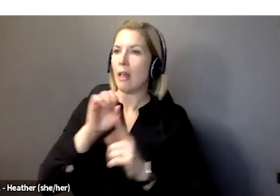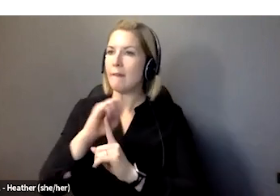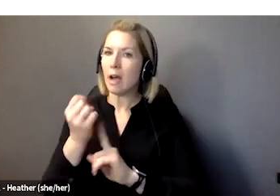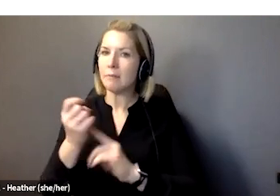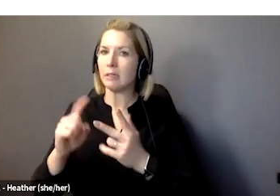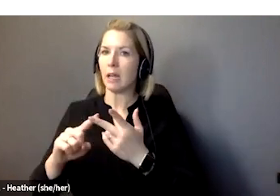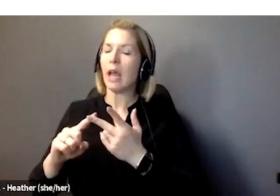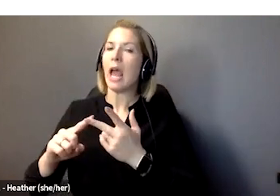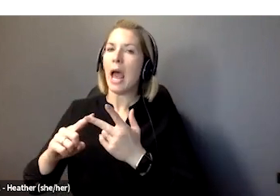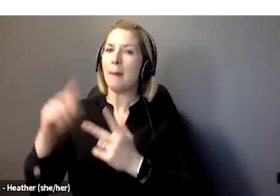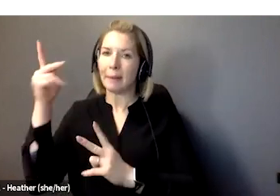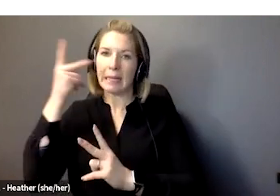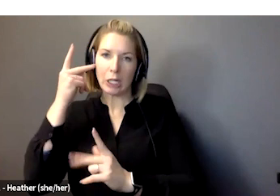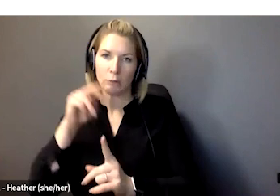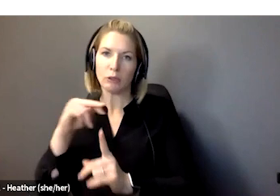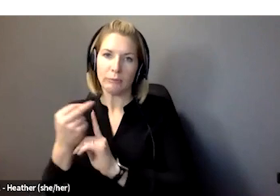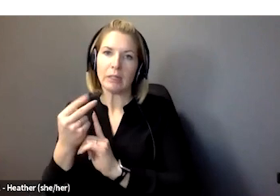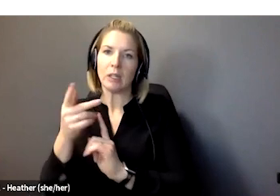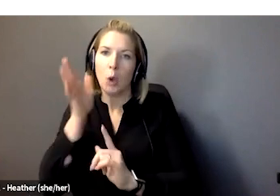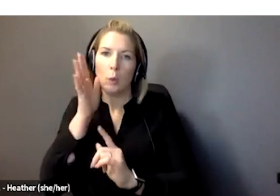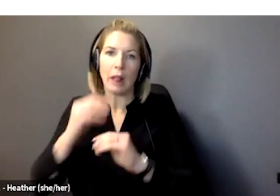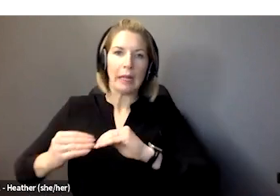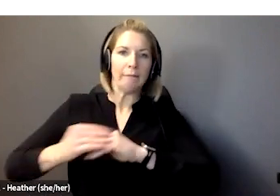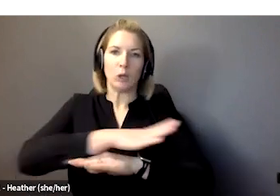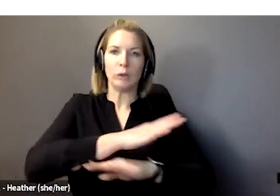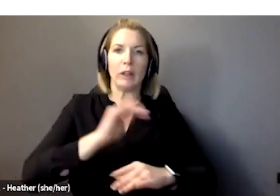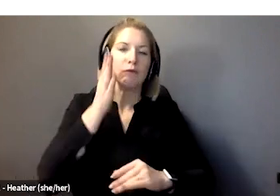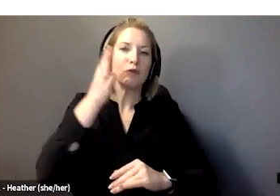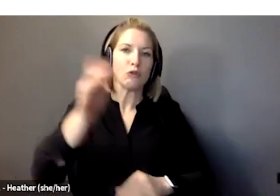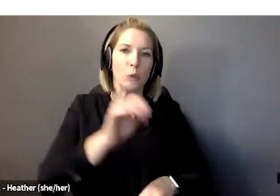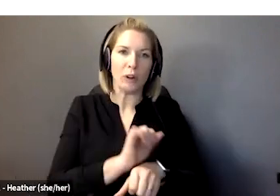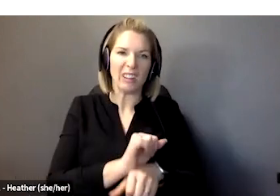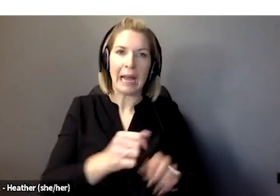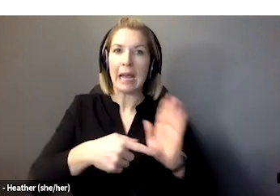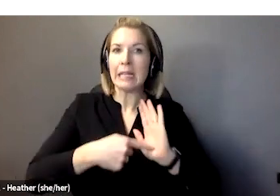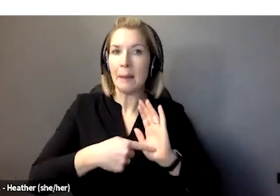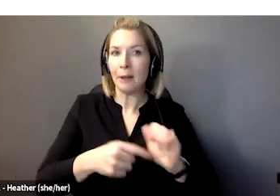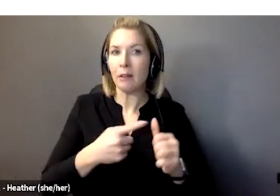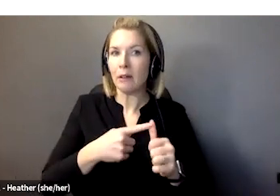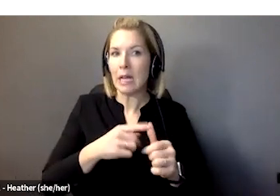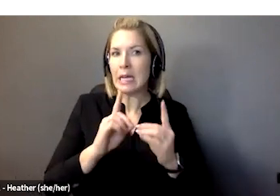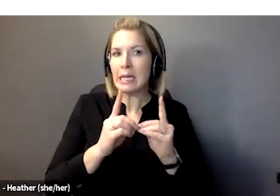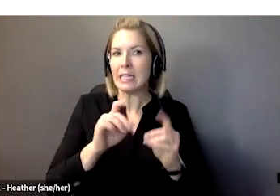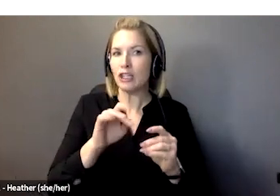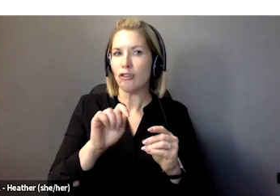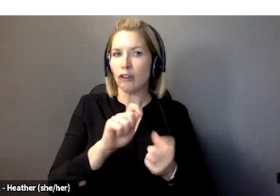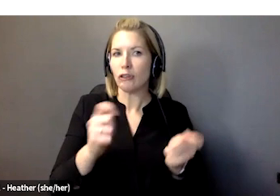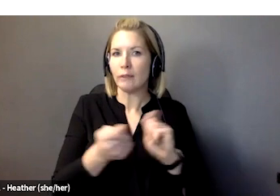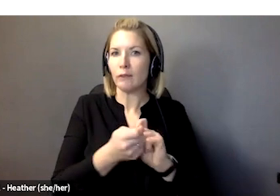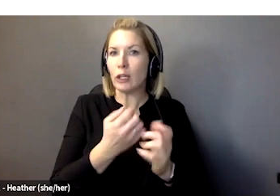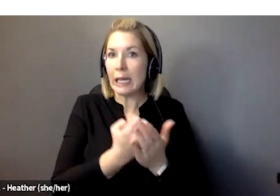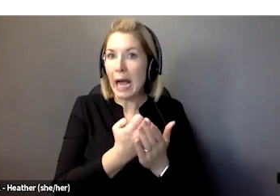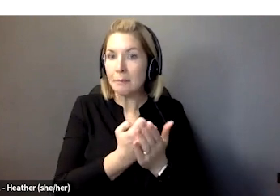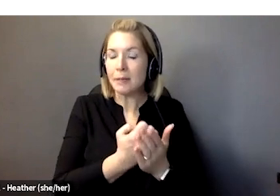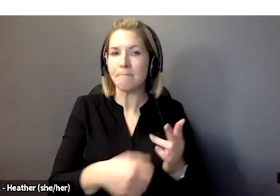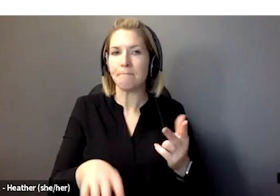that characterize the future of work. Examples of trends included the digital transformation of the economy,